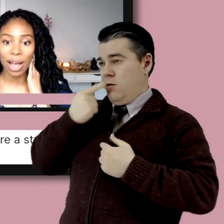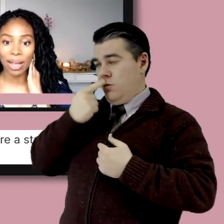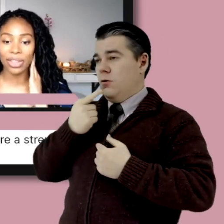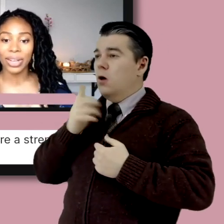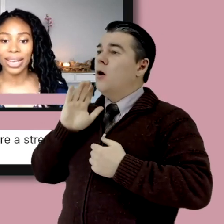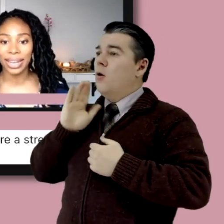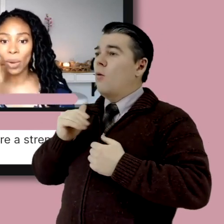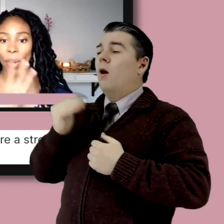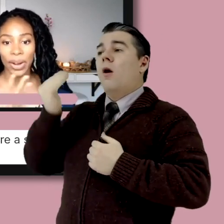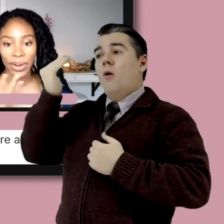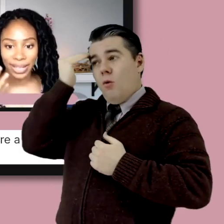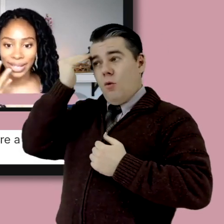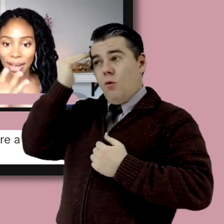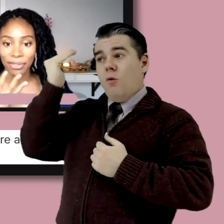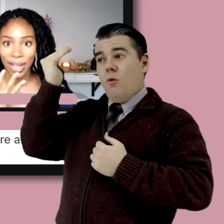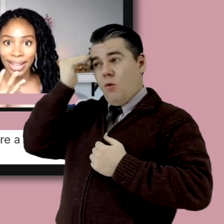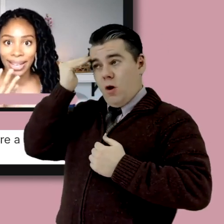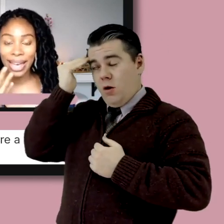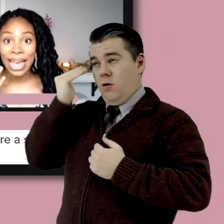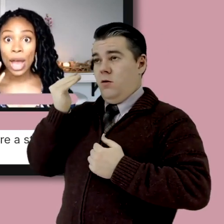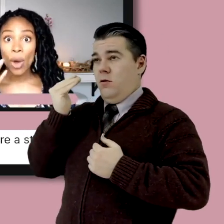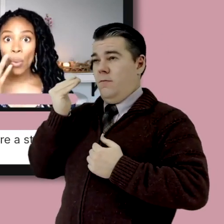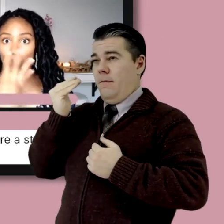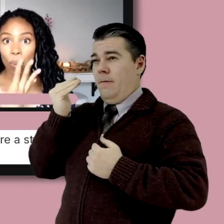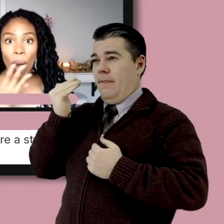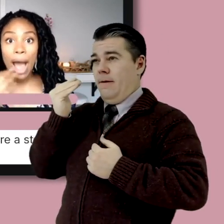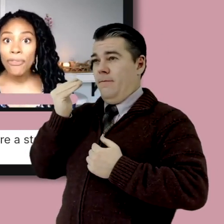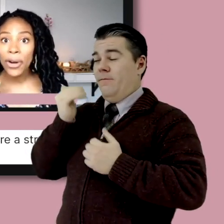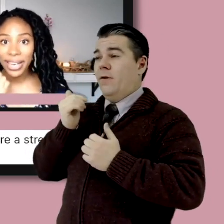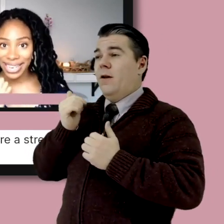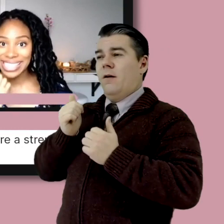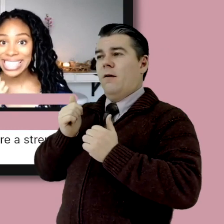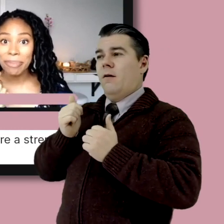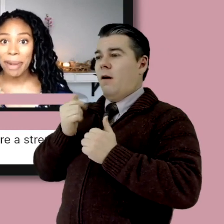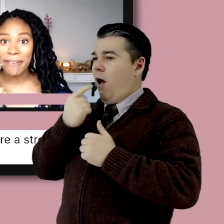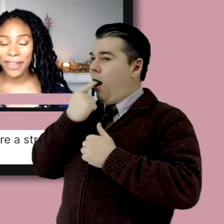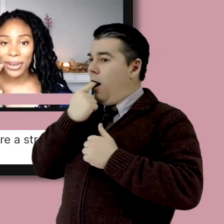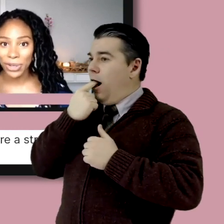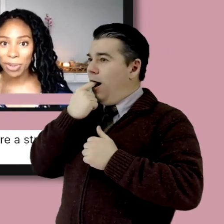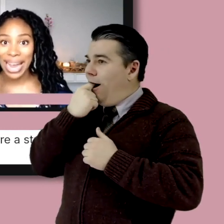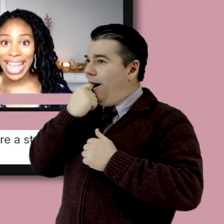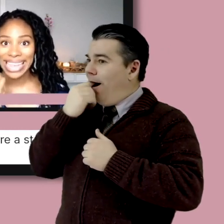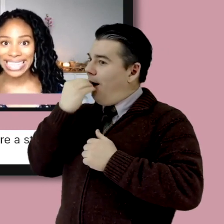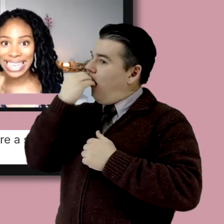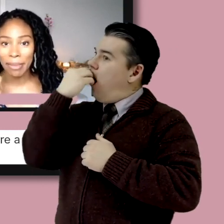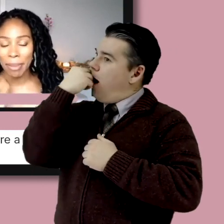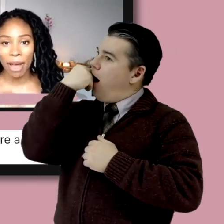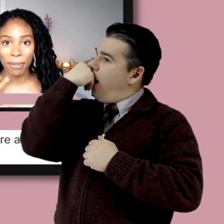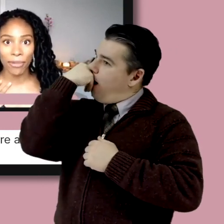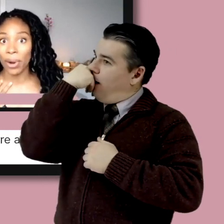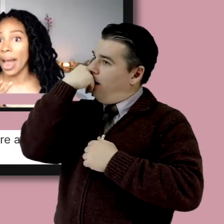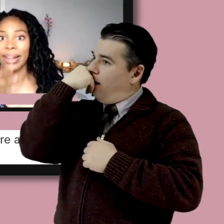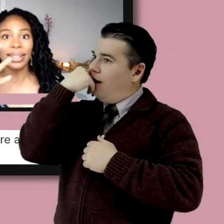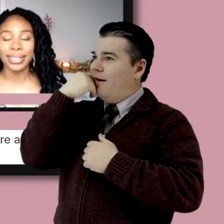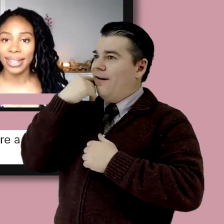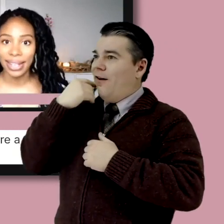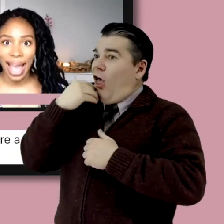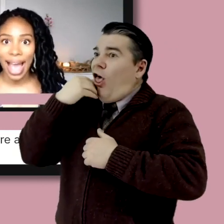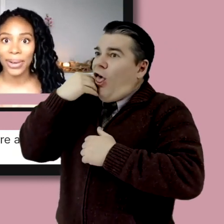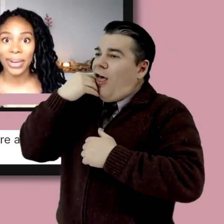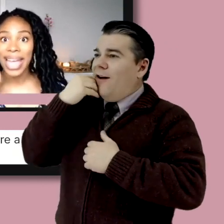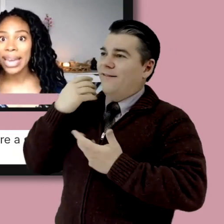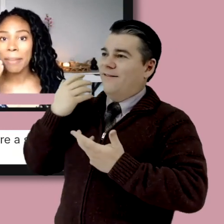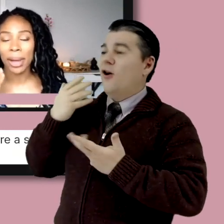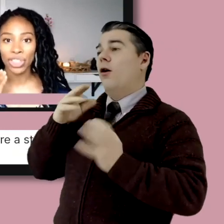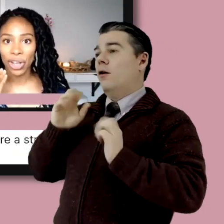they're getting an awareness of like, how far can I stick my fingers or my hands in my mouth before I elicit a